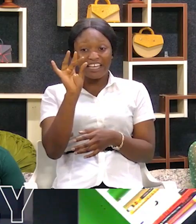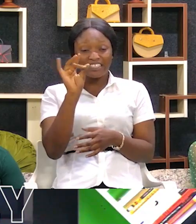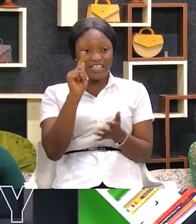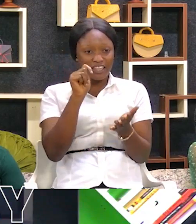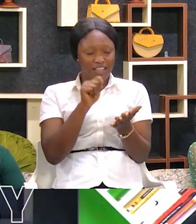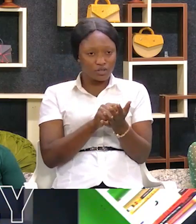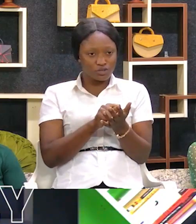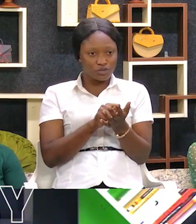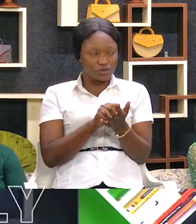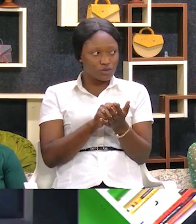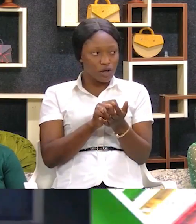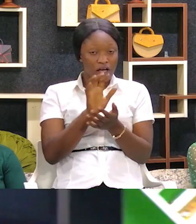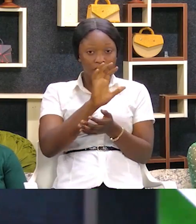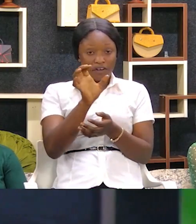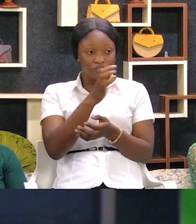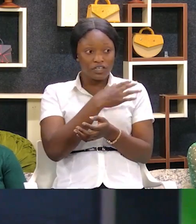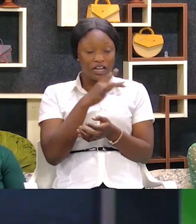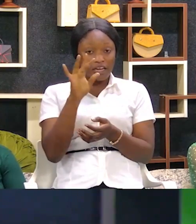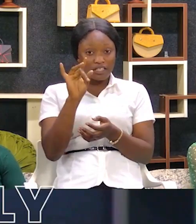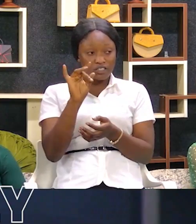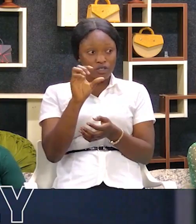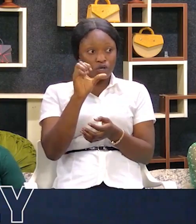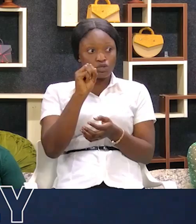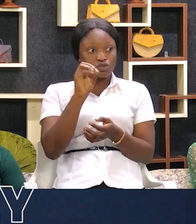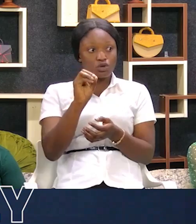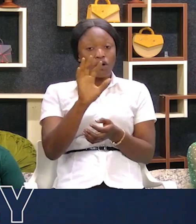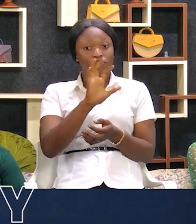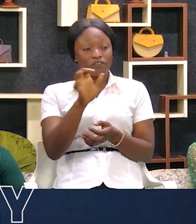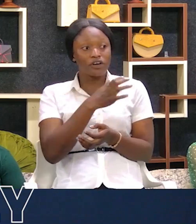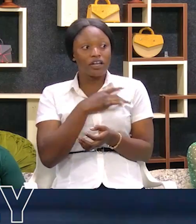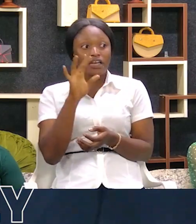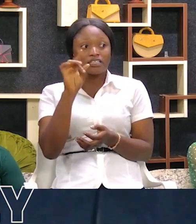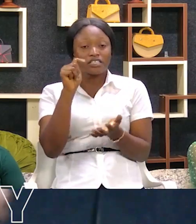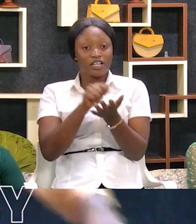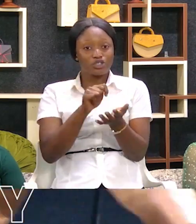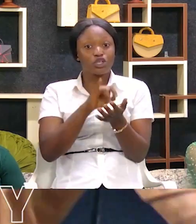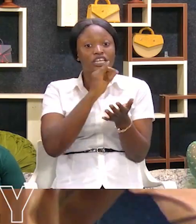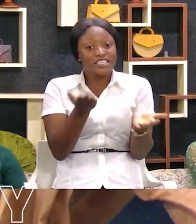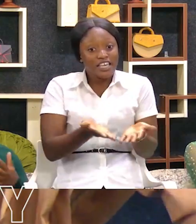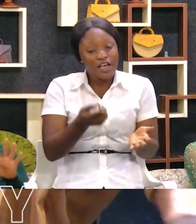518,000. So 518,000 don't they available for you? Thank you, sir. Come and collect, man.